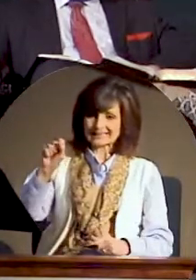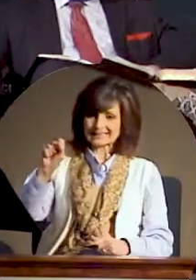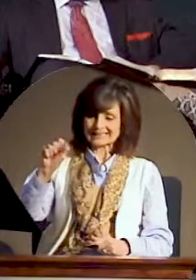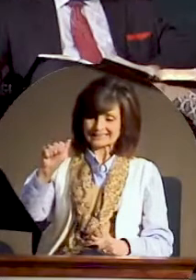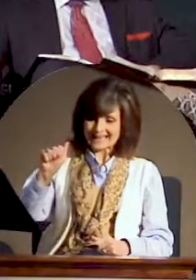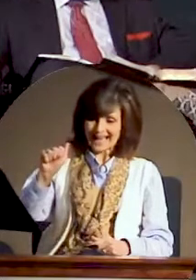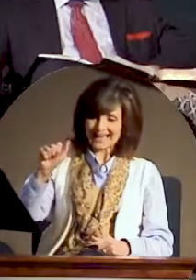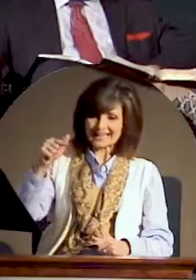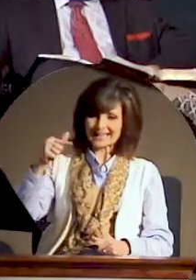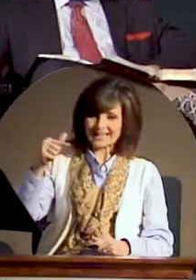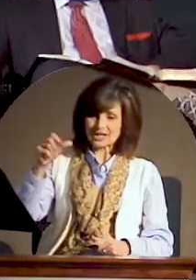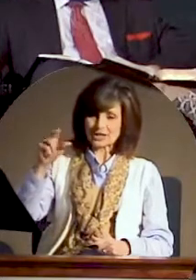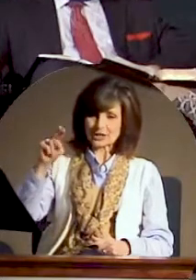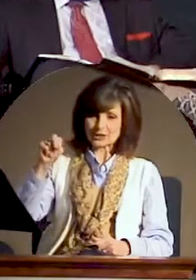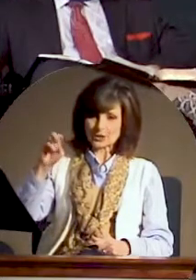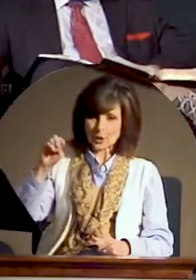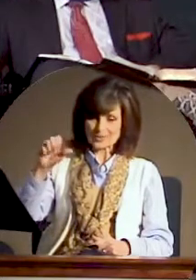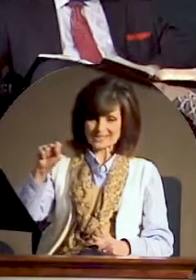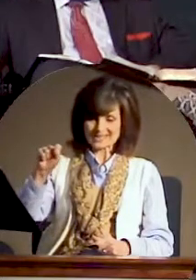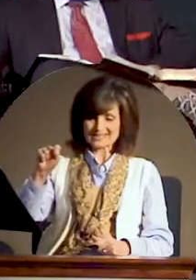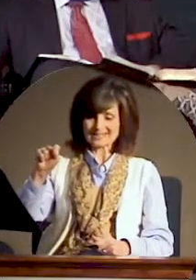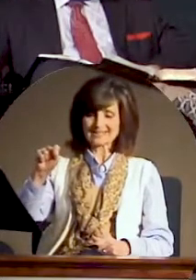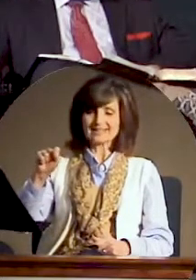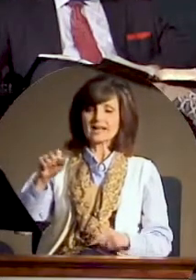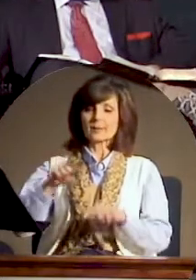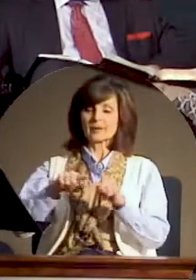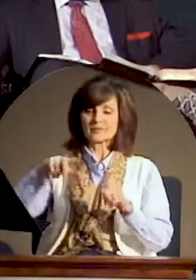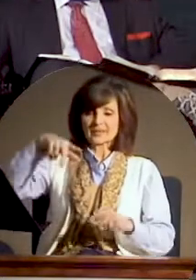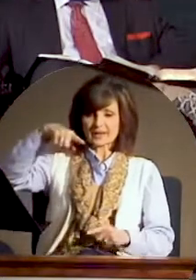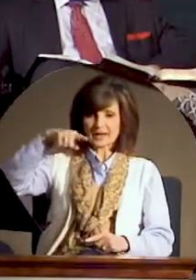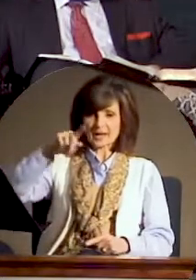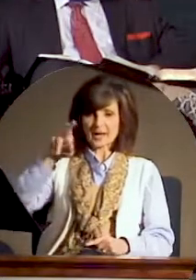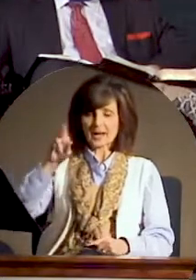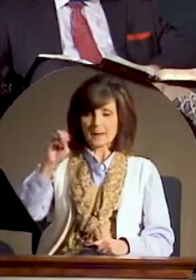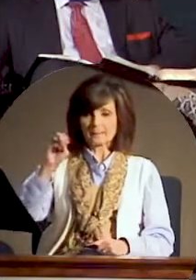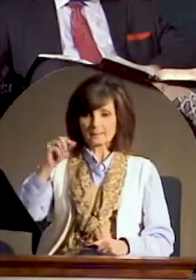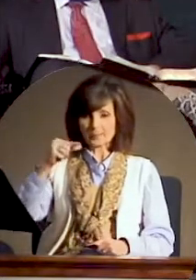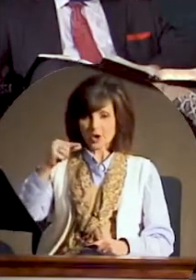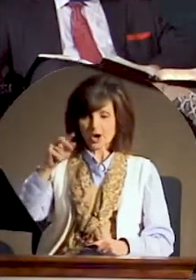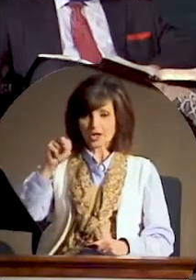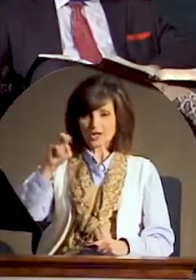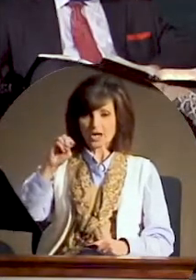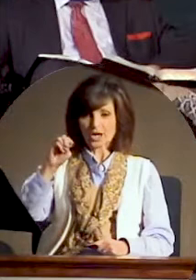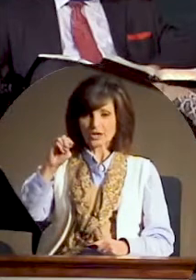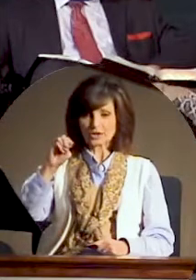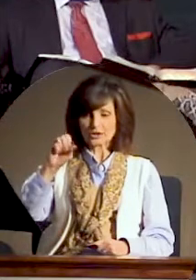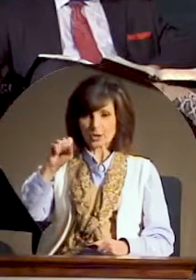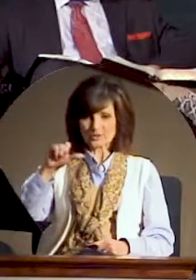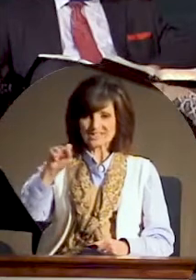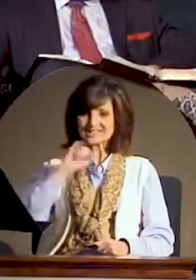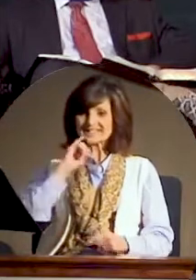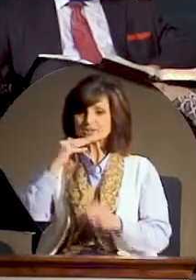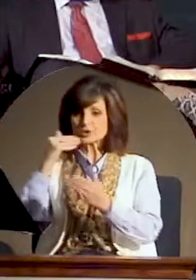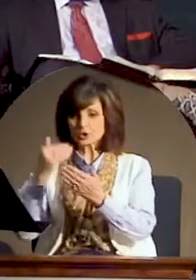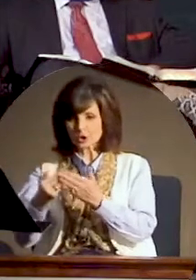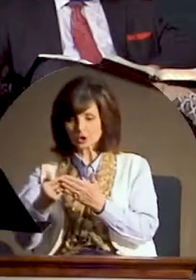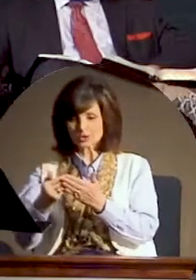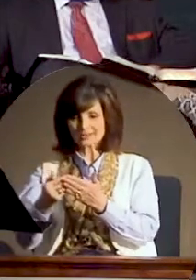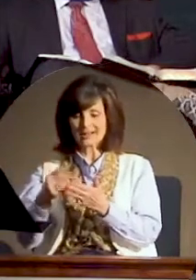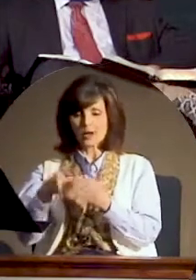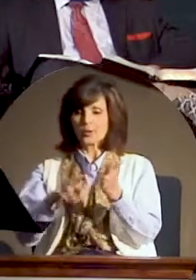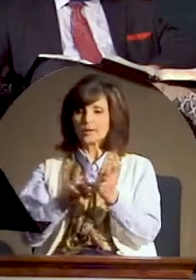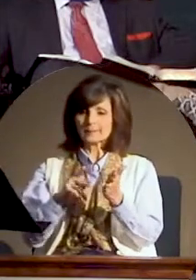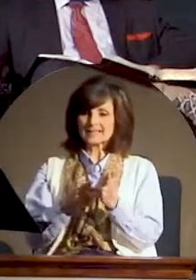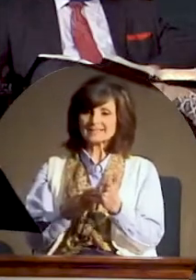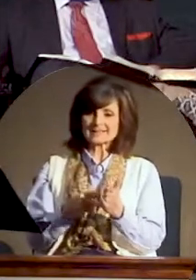the prognosis is good. A probable outcome. Well, the word in the Bible for